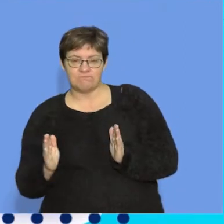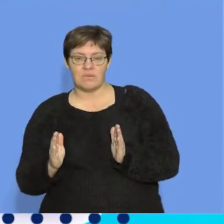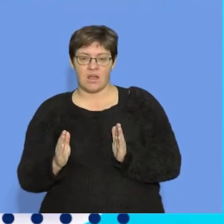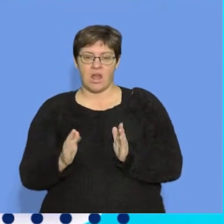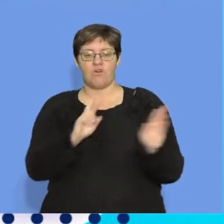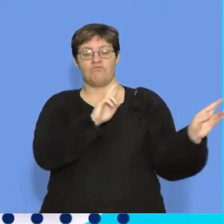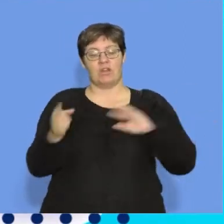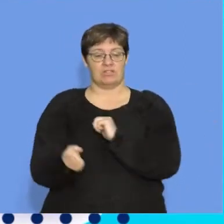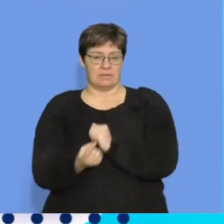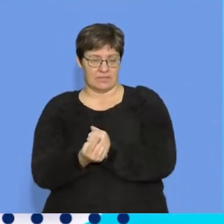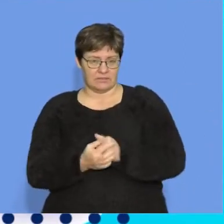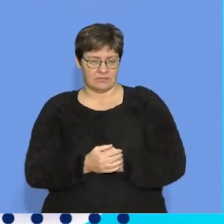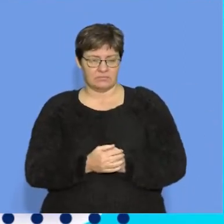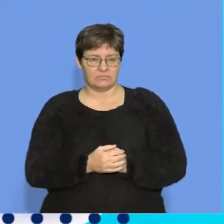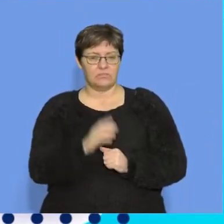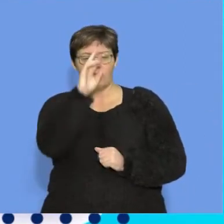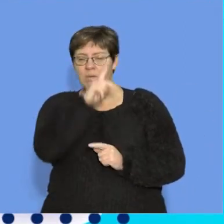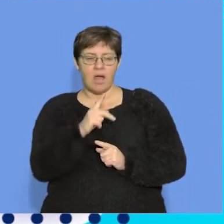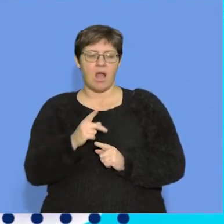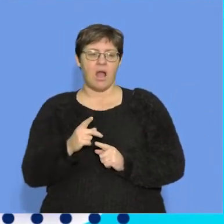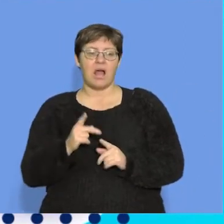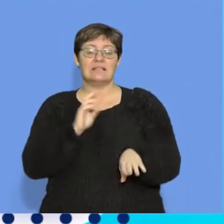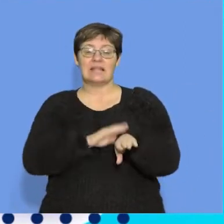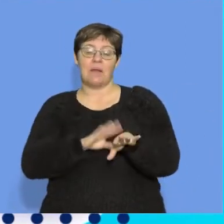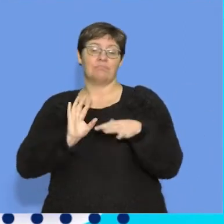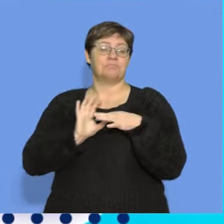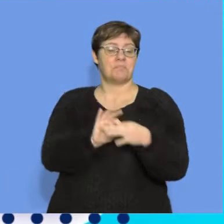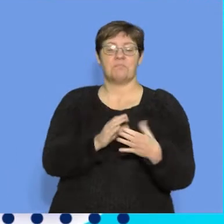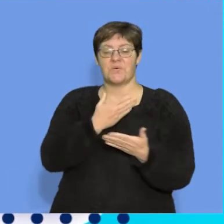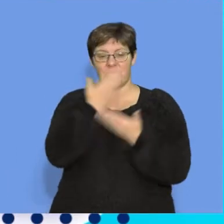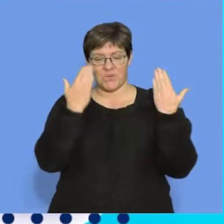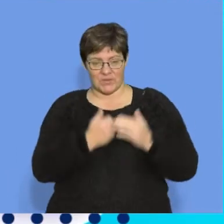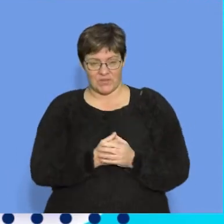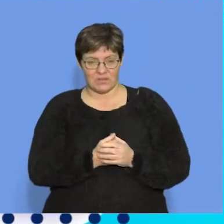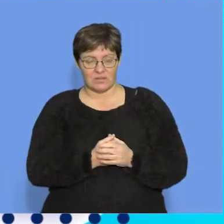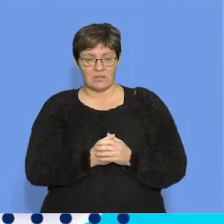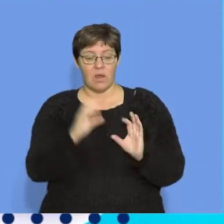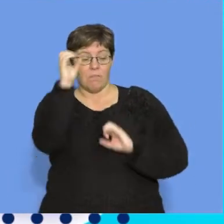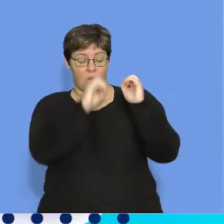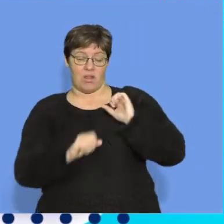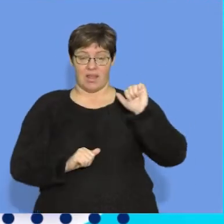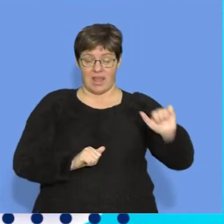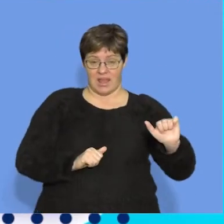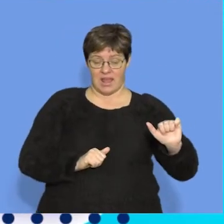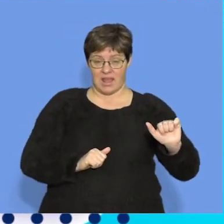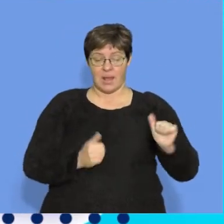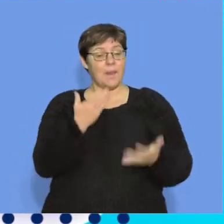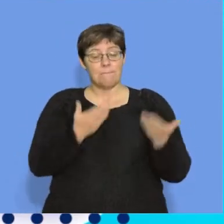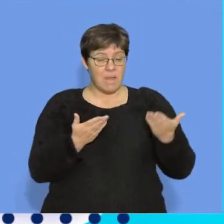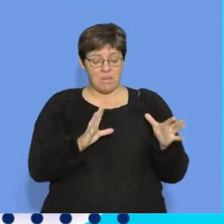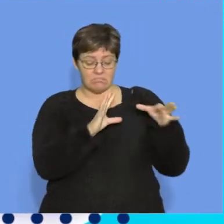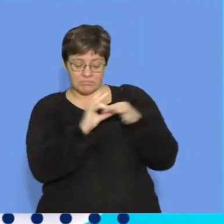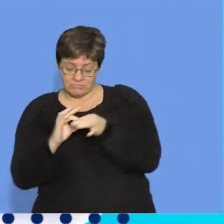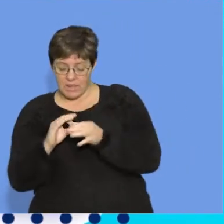of reaction. Now, remember, as I said to you, it's not time related, because molecule A might react with